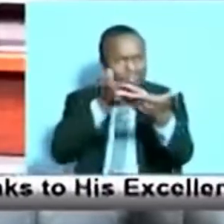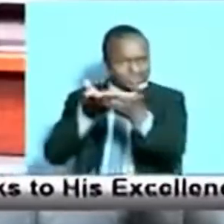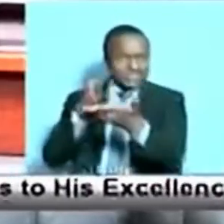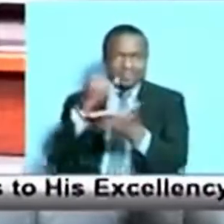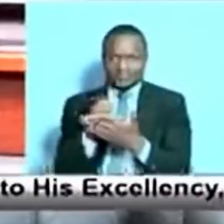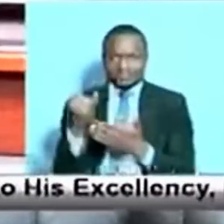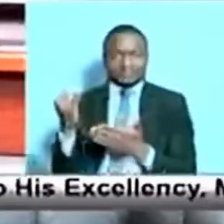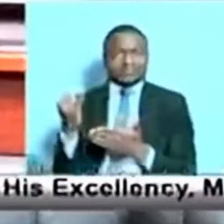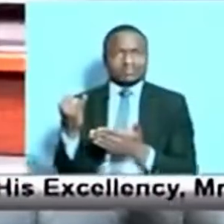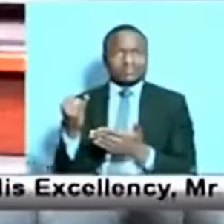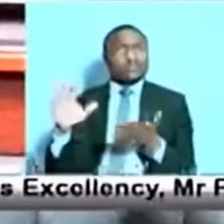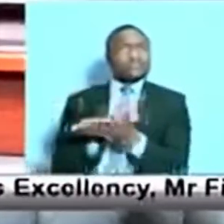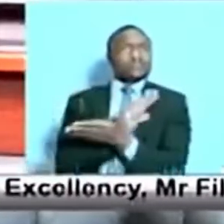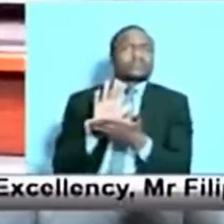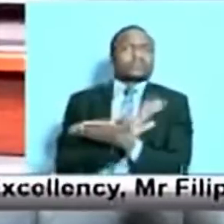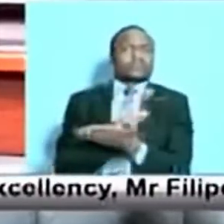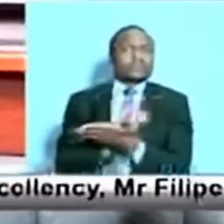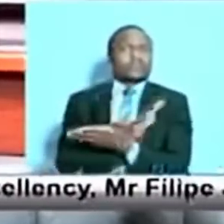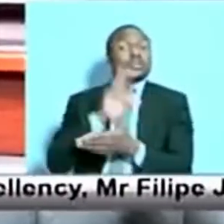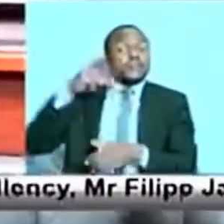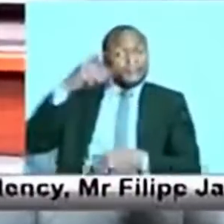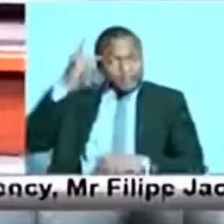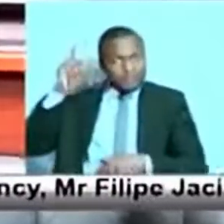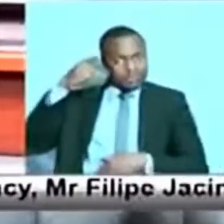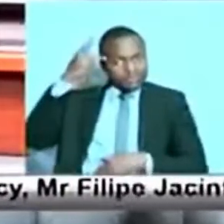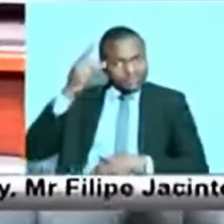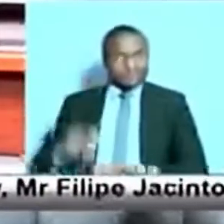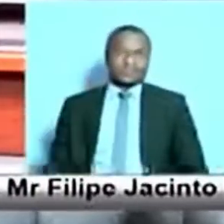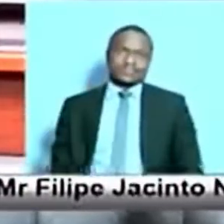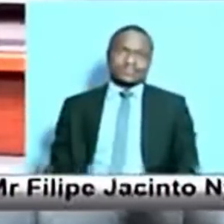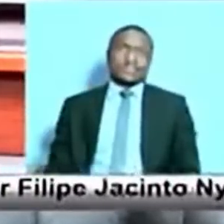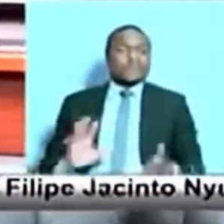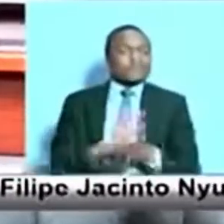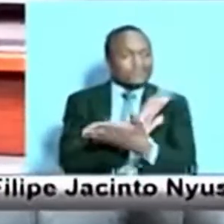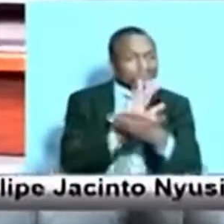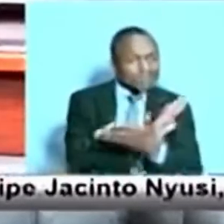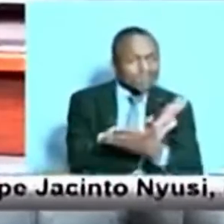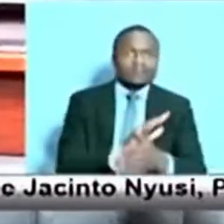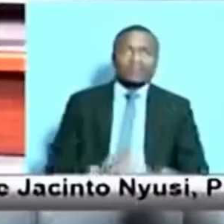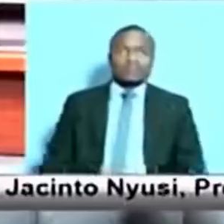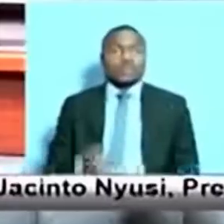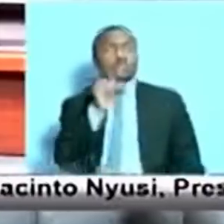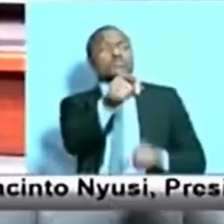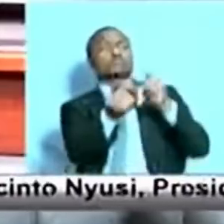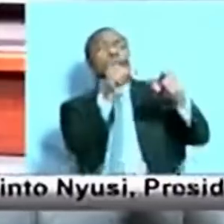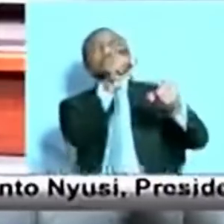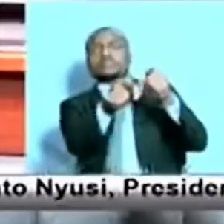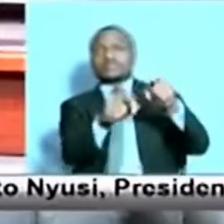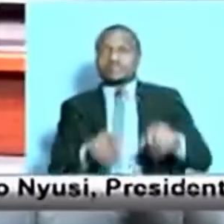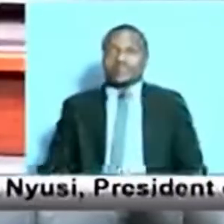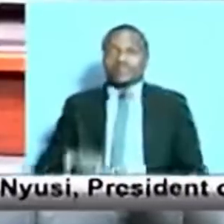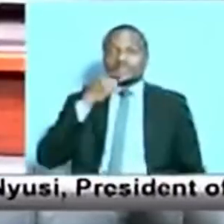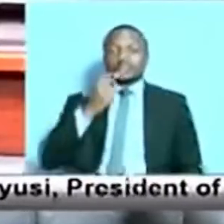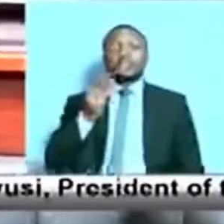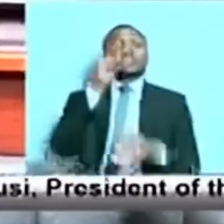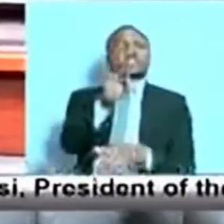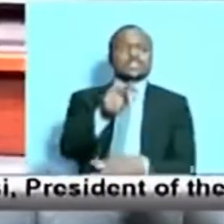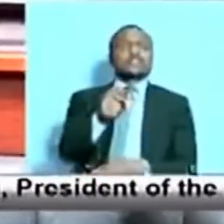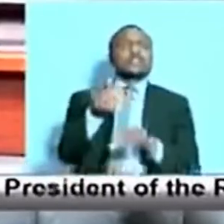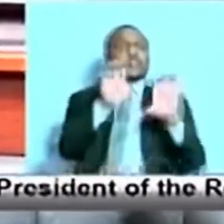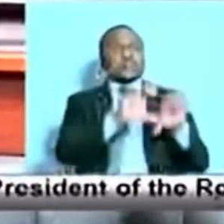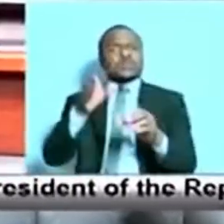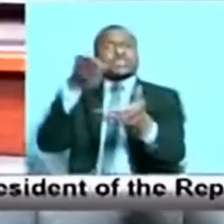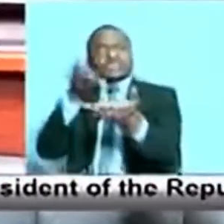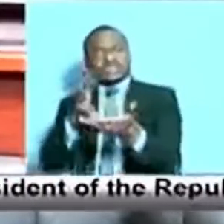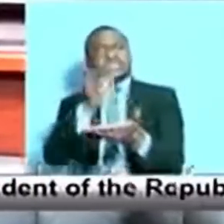issues, we are quicker to politicize them, we are quicker to point fingers and to say this one has done that,